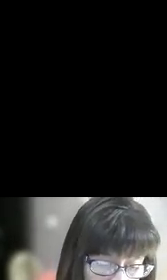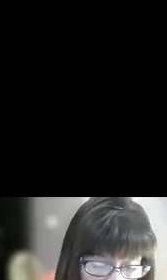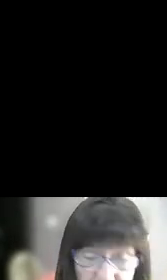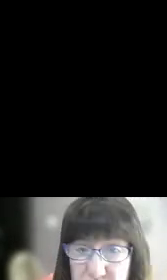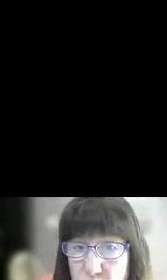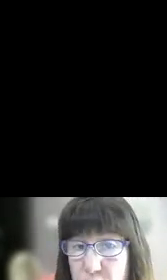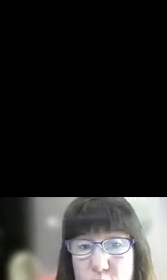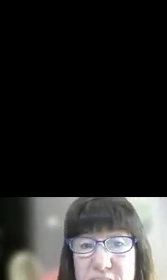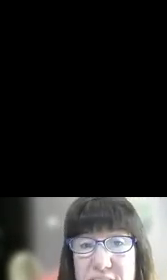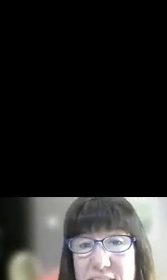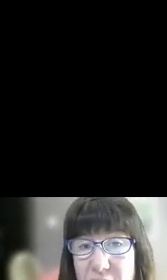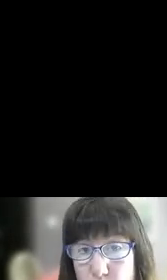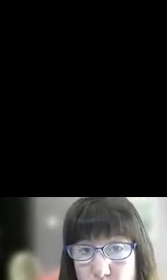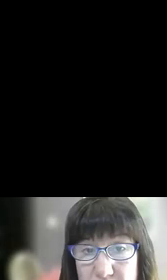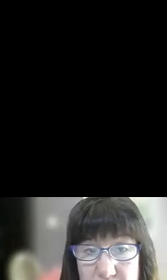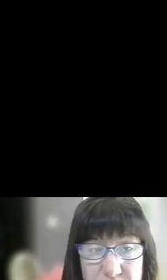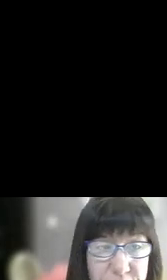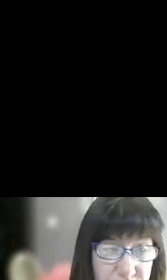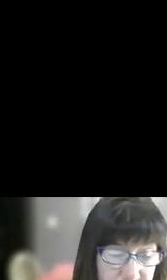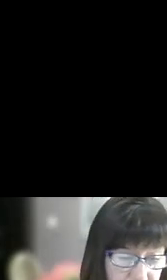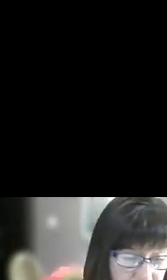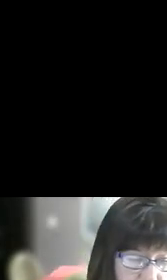on majors, career choices, and more.